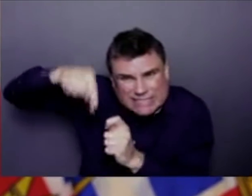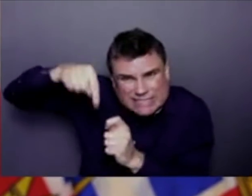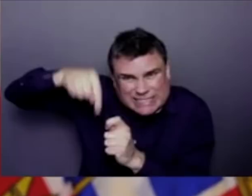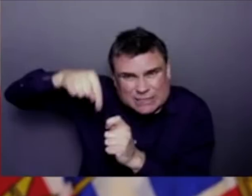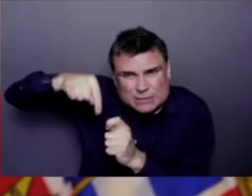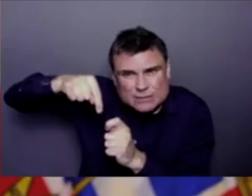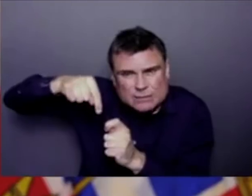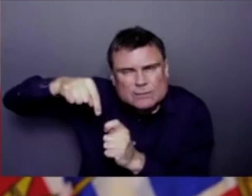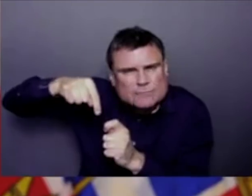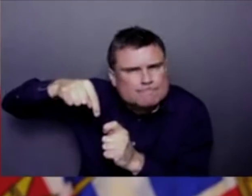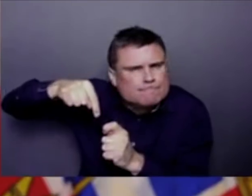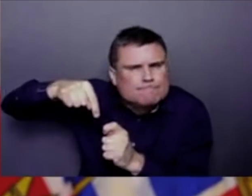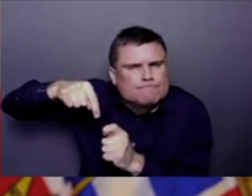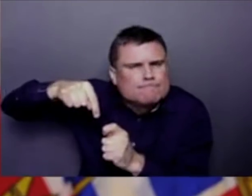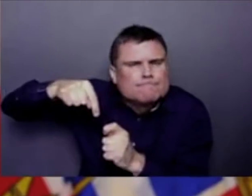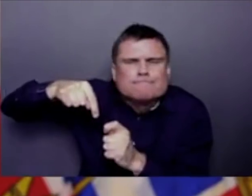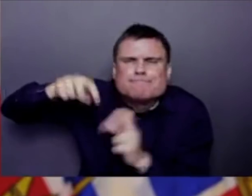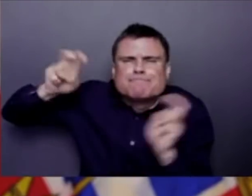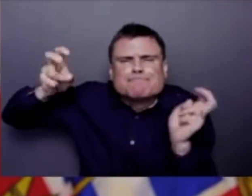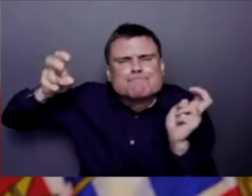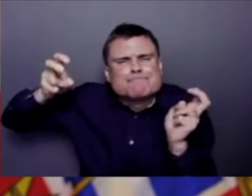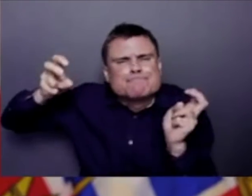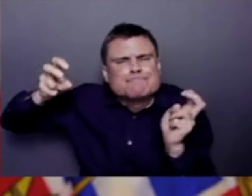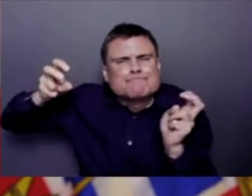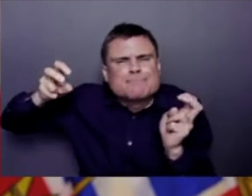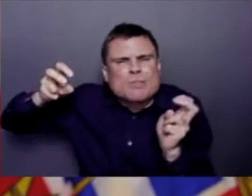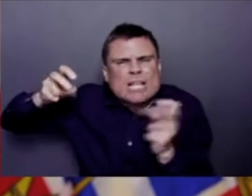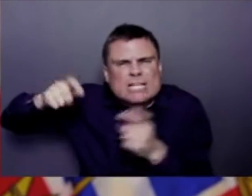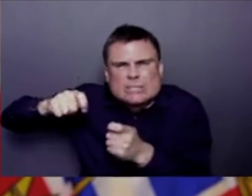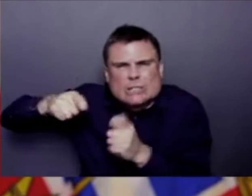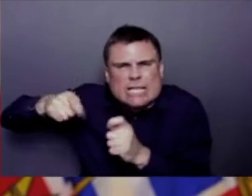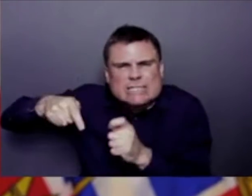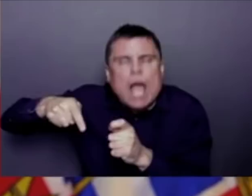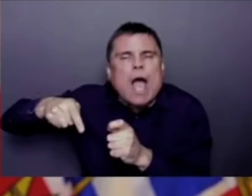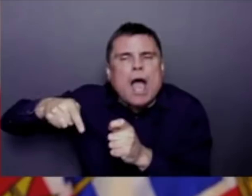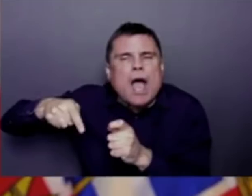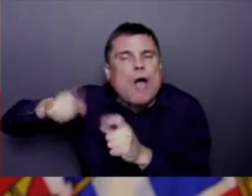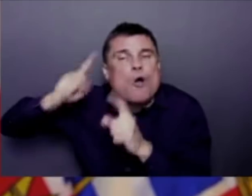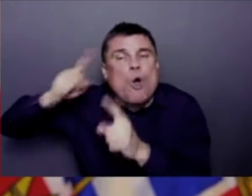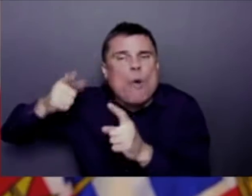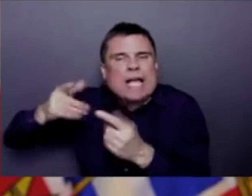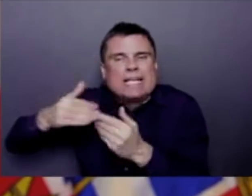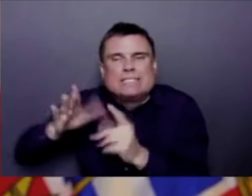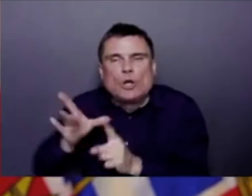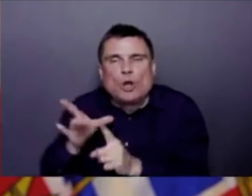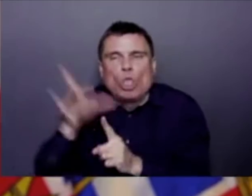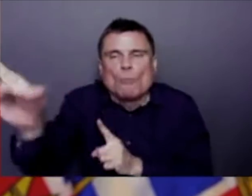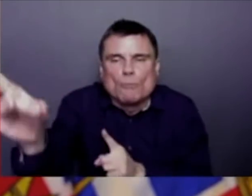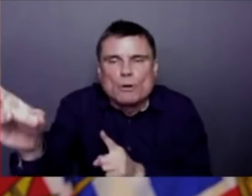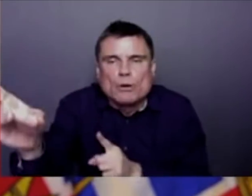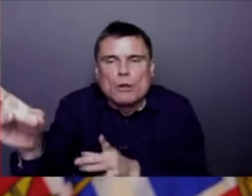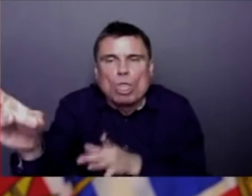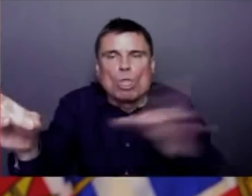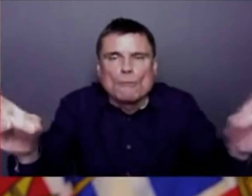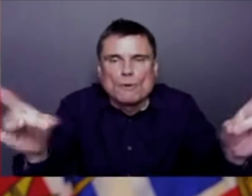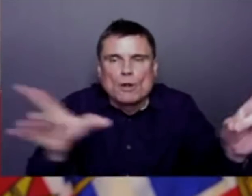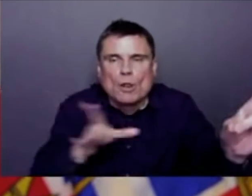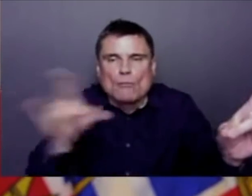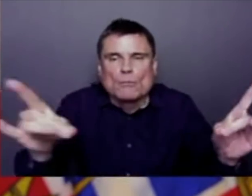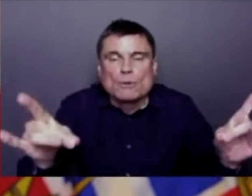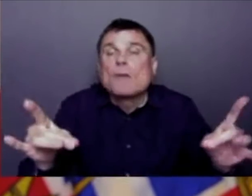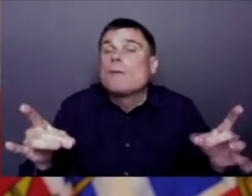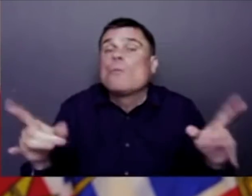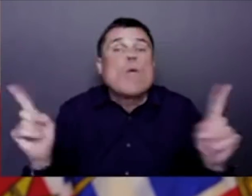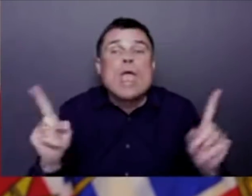of our throat and nose, and thus make it more easily for someone to be infected with a smaller dose of the virus. So that